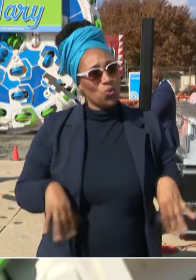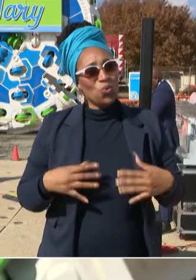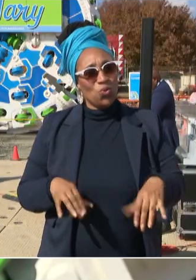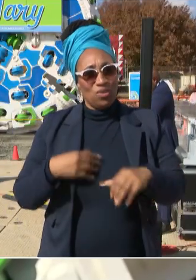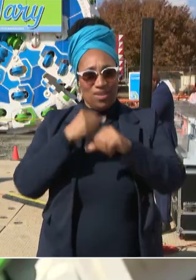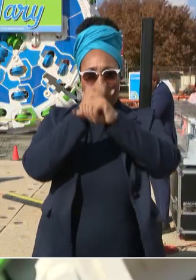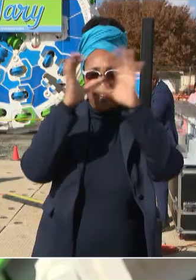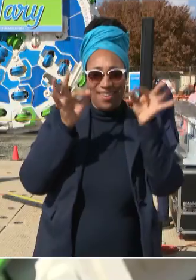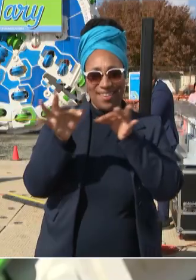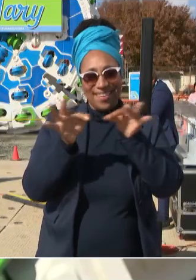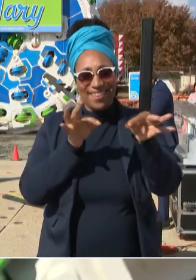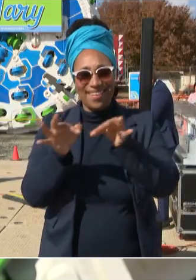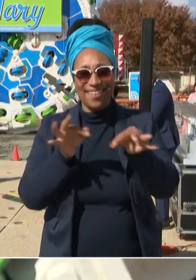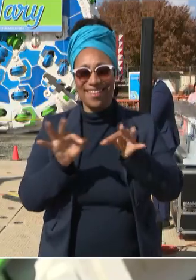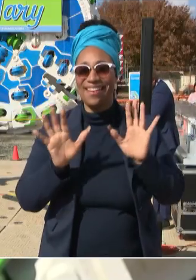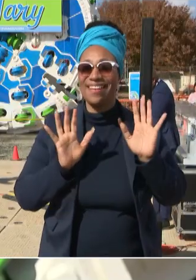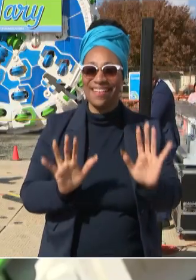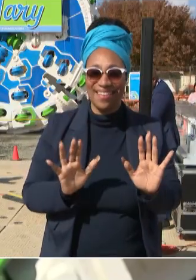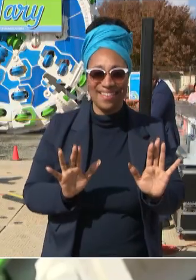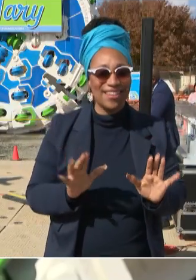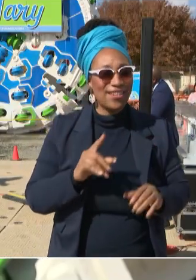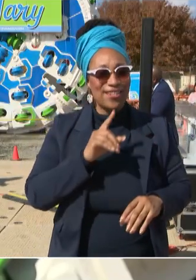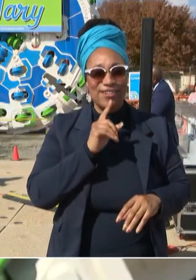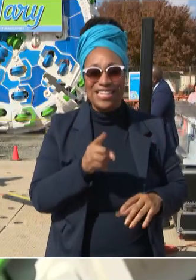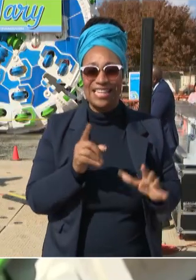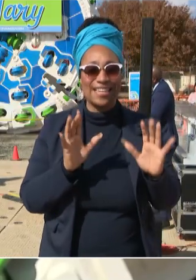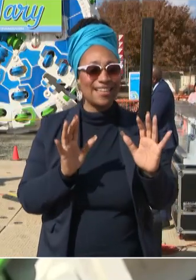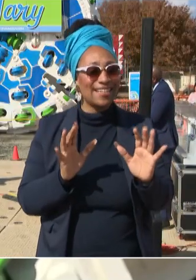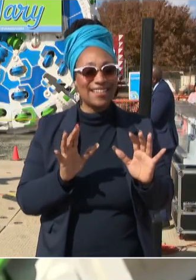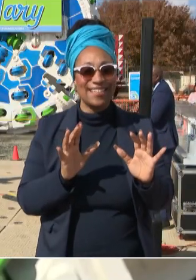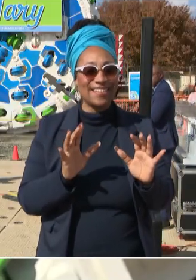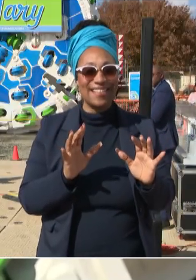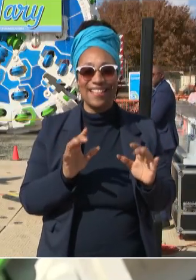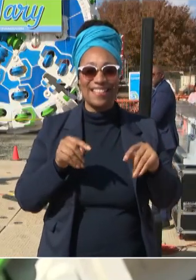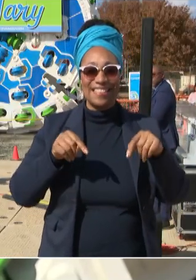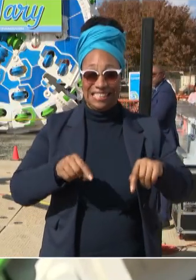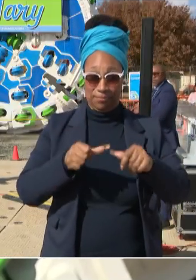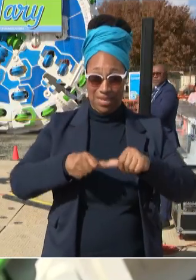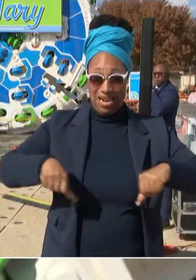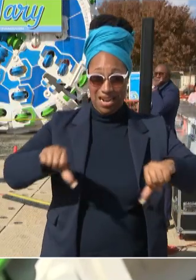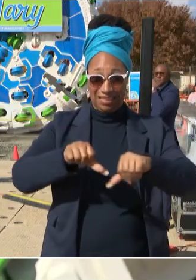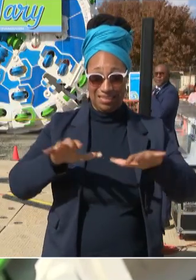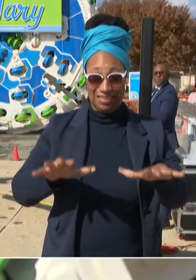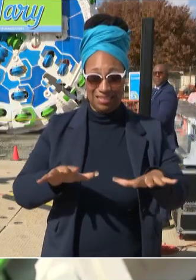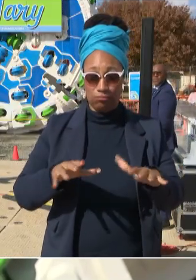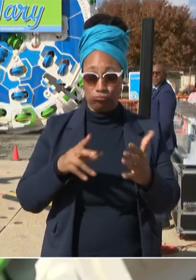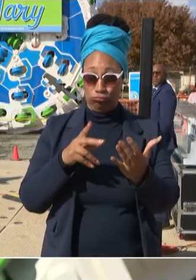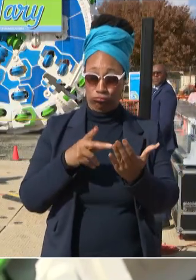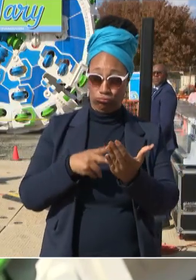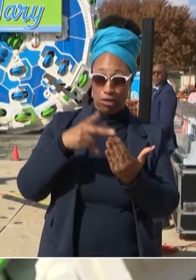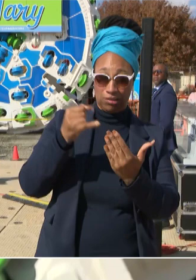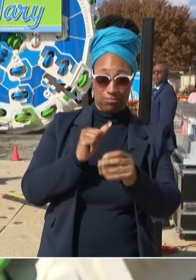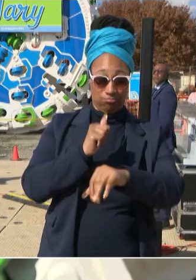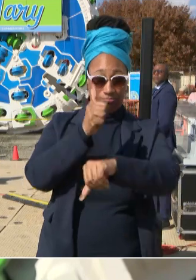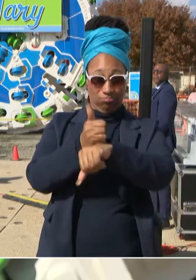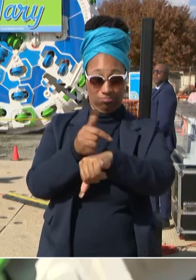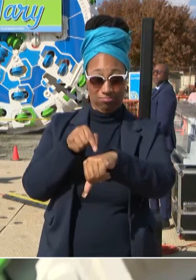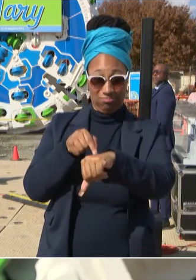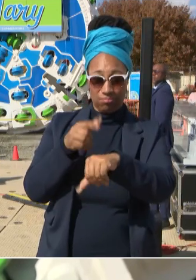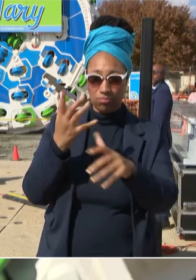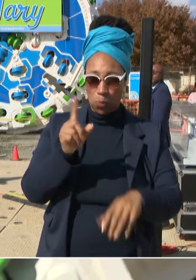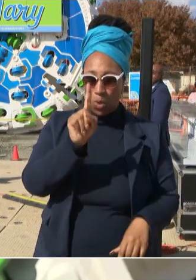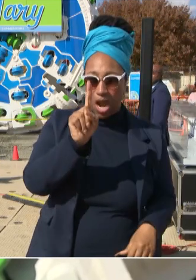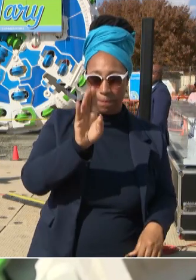by approximately 1 billion. I know you guys have 650, but 1 billion, it's when DC Water